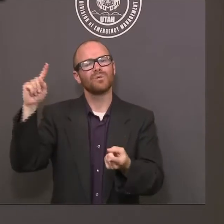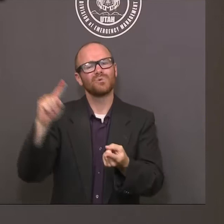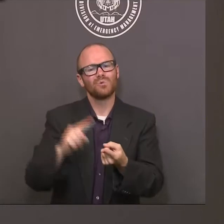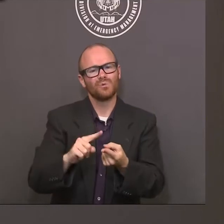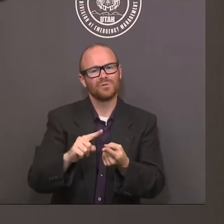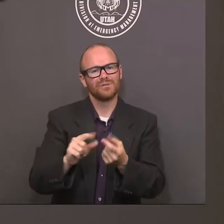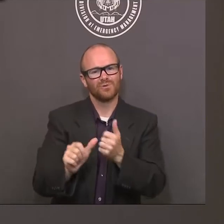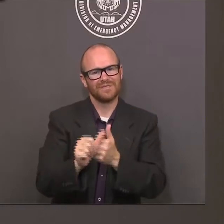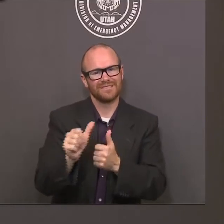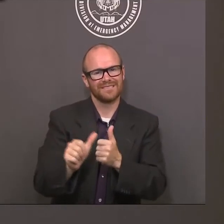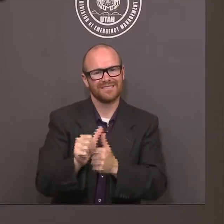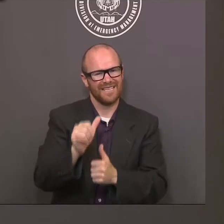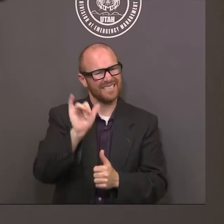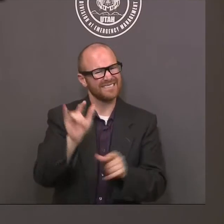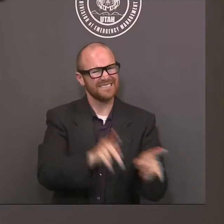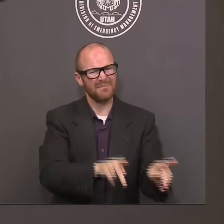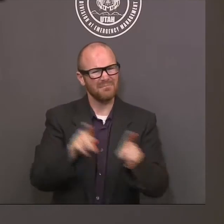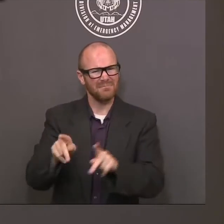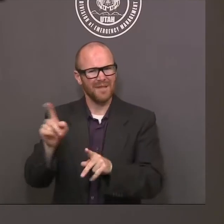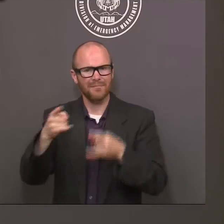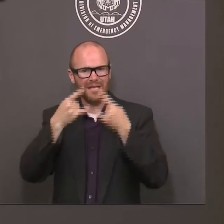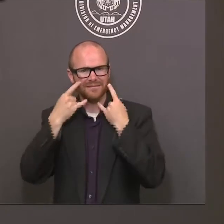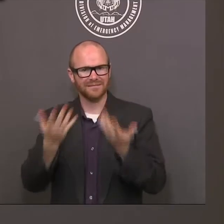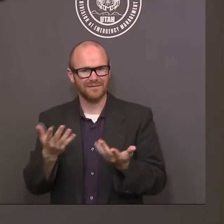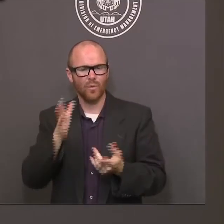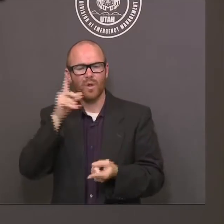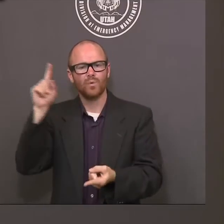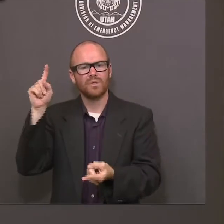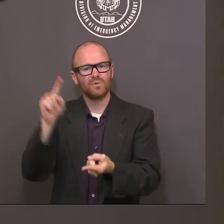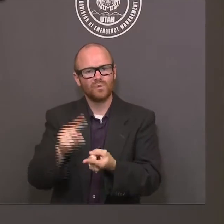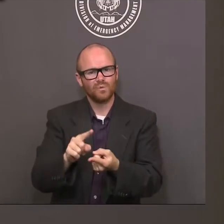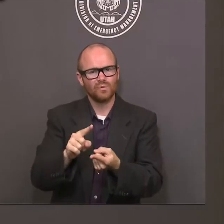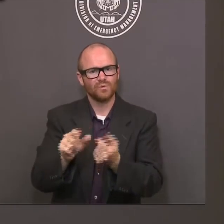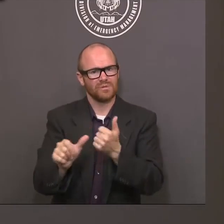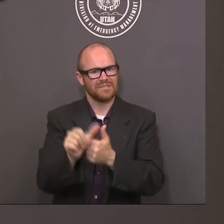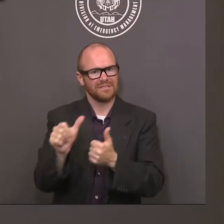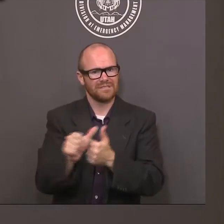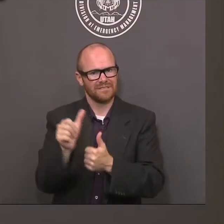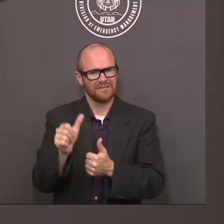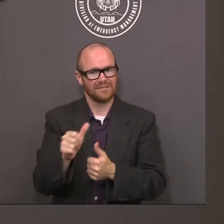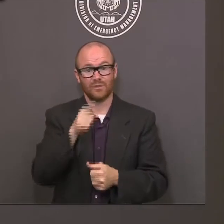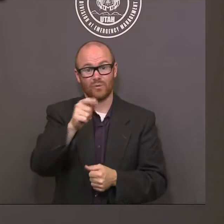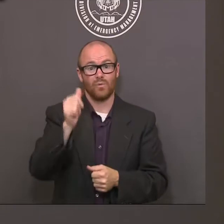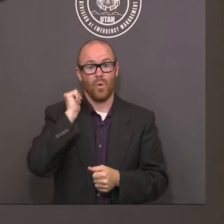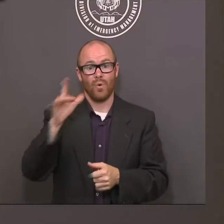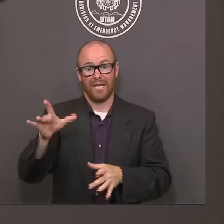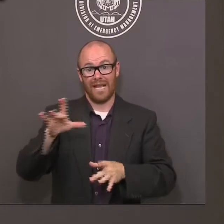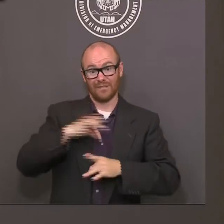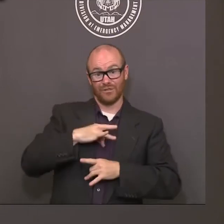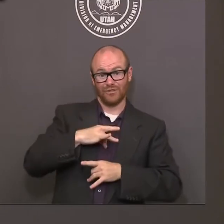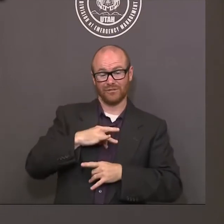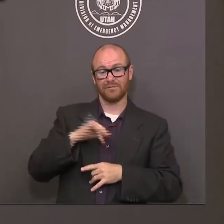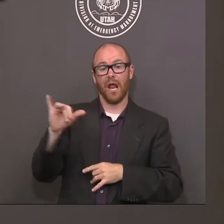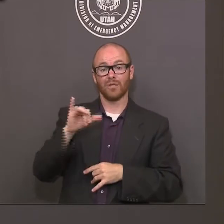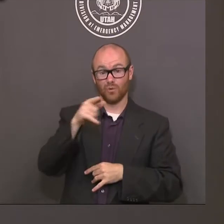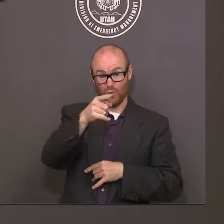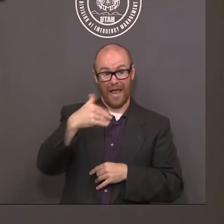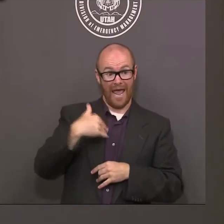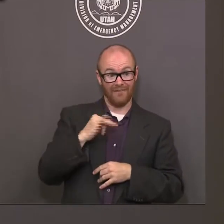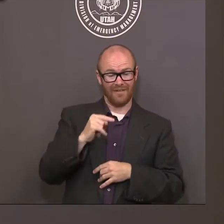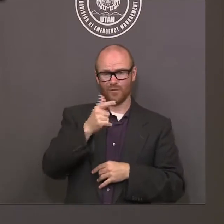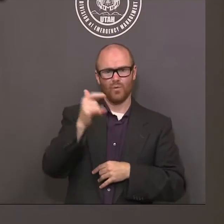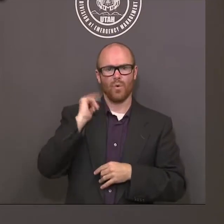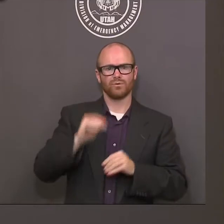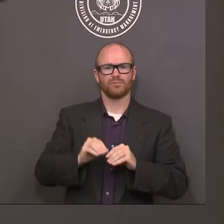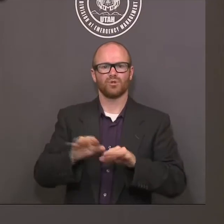odds better for you. Same with wearing a mask. It'll help protect you against catching it from somebody else. It also helps you from spreading